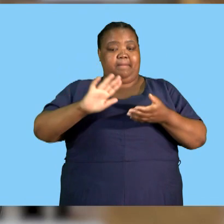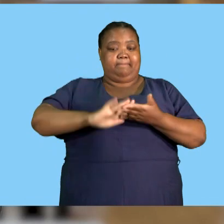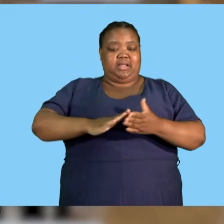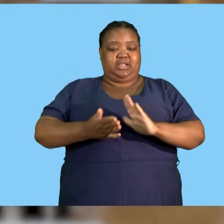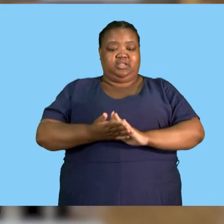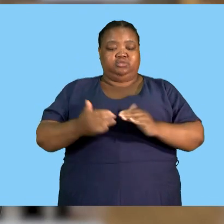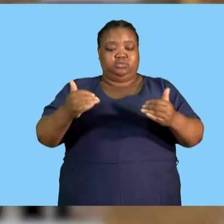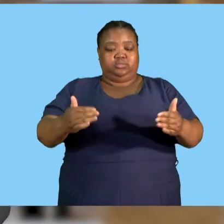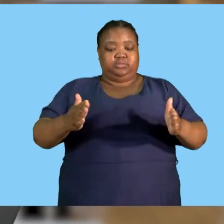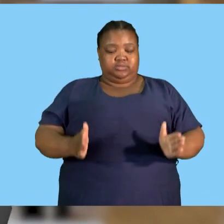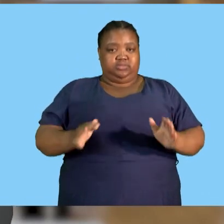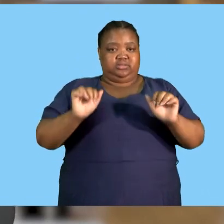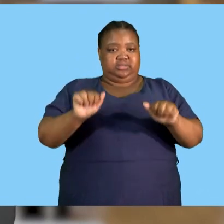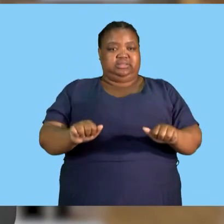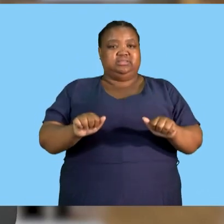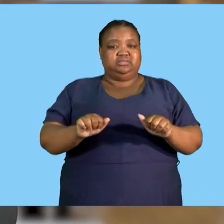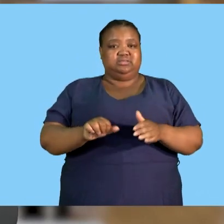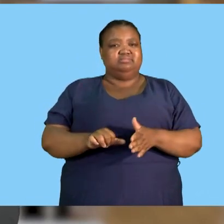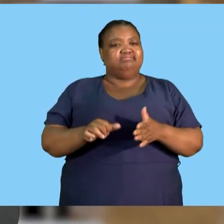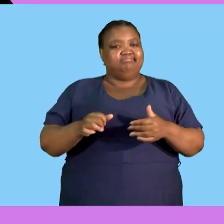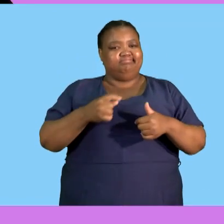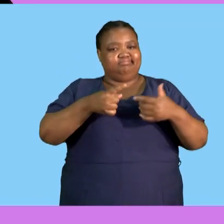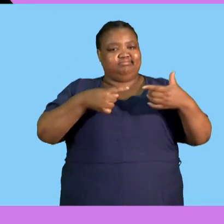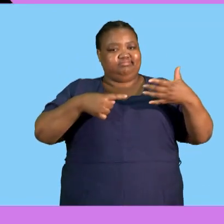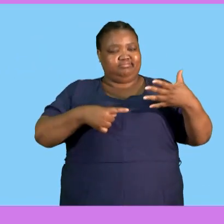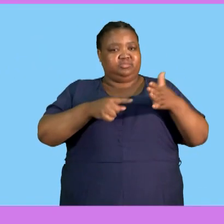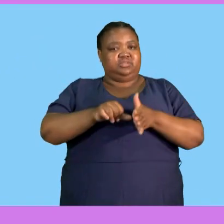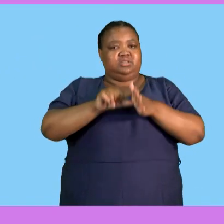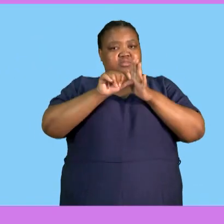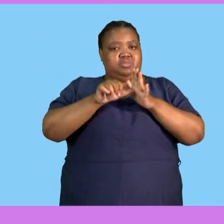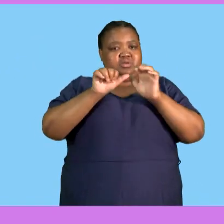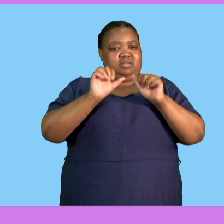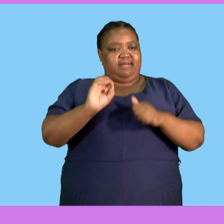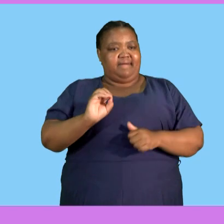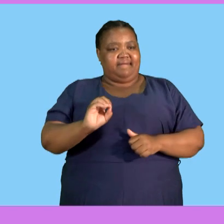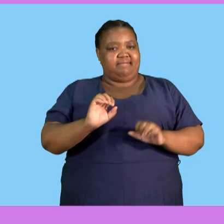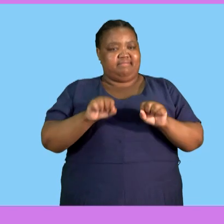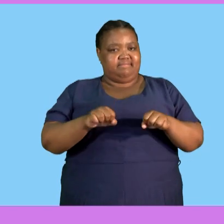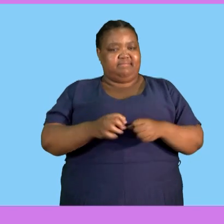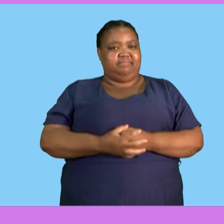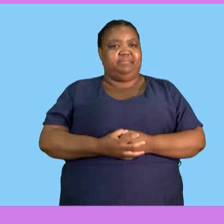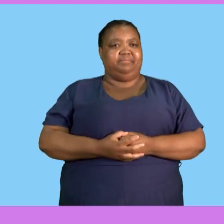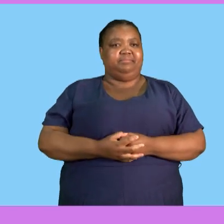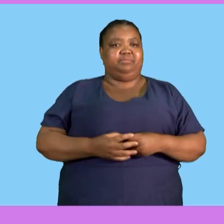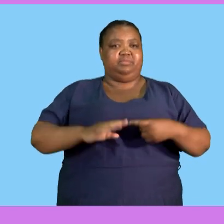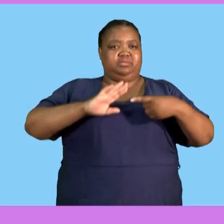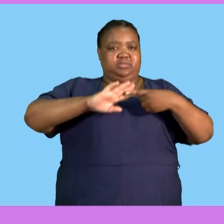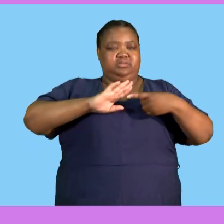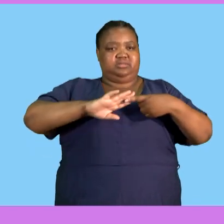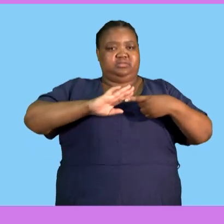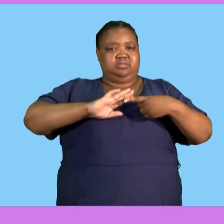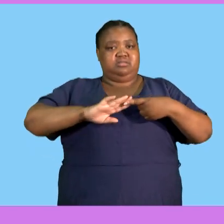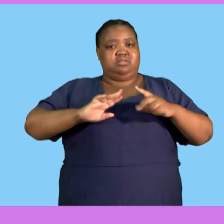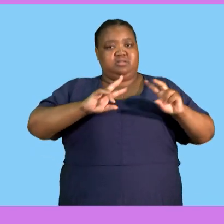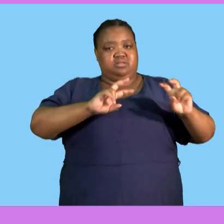topic for today's lesson is packaging. Okay, now there are a few important things that I would like you to take importance of,